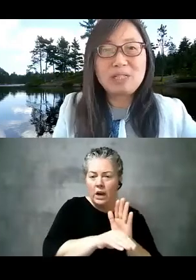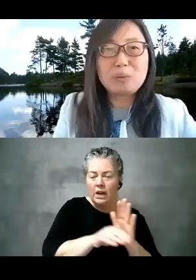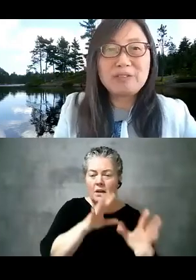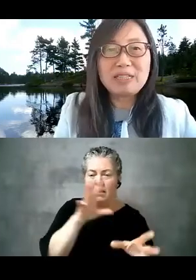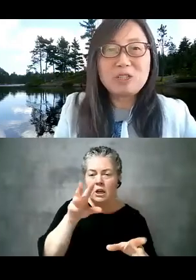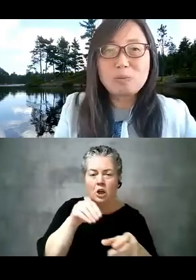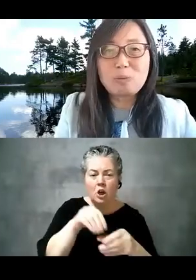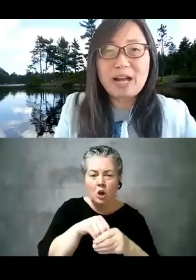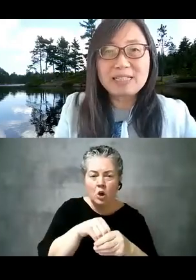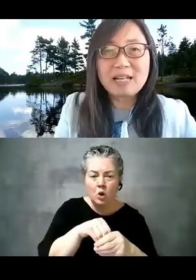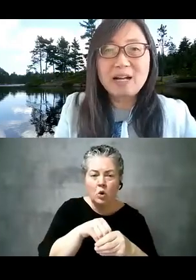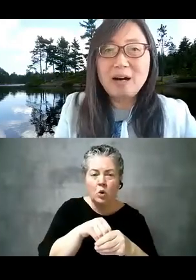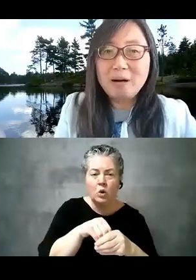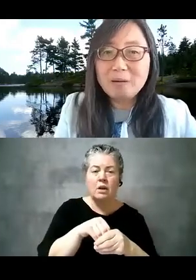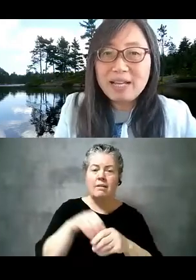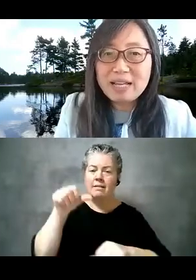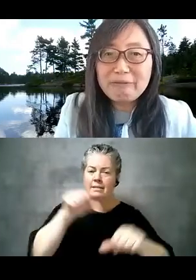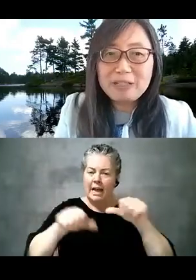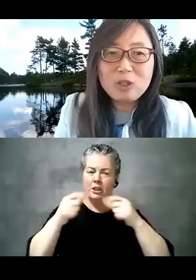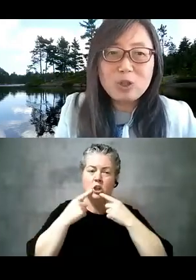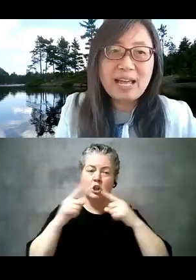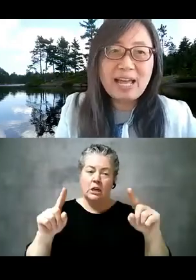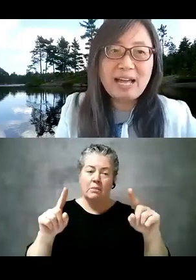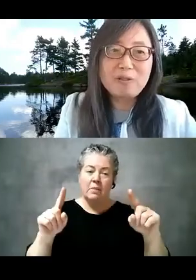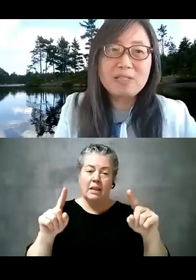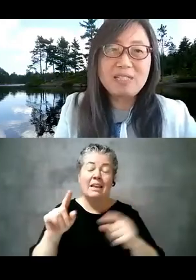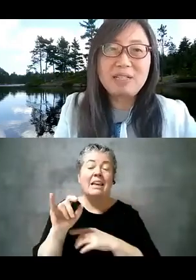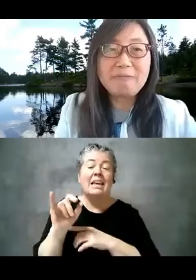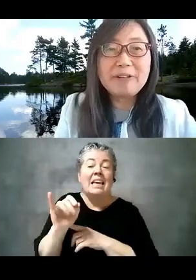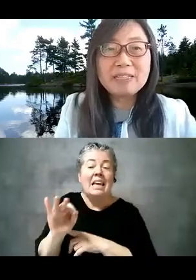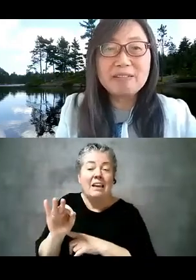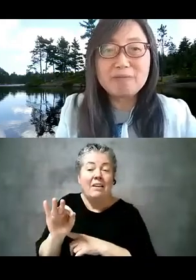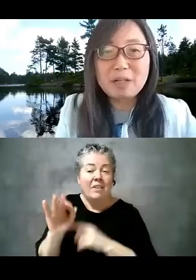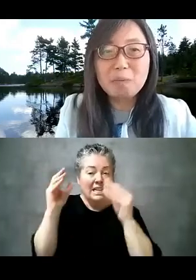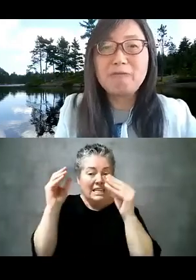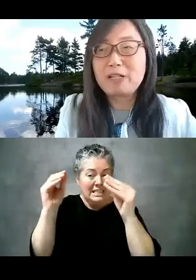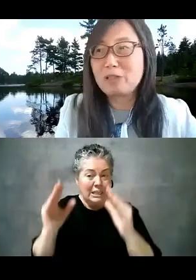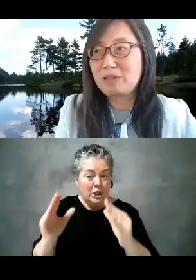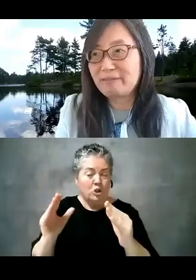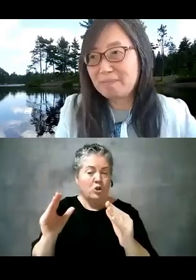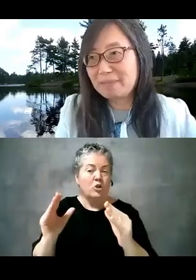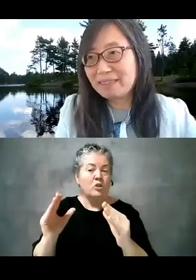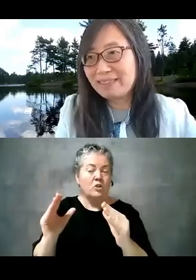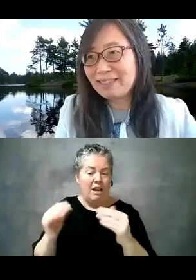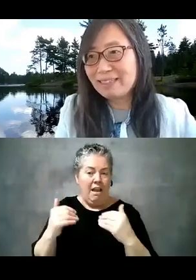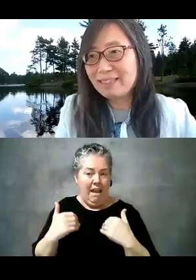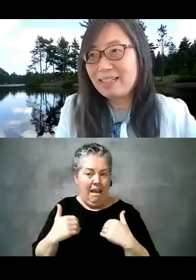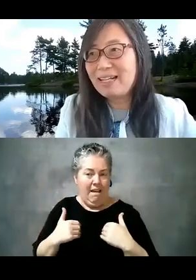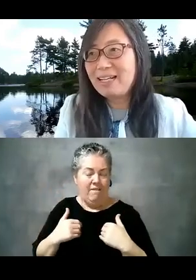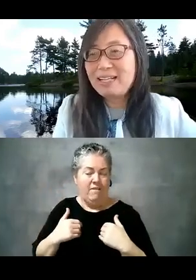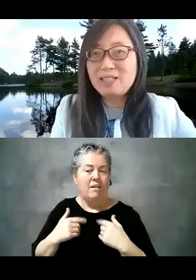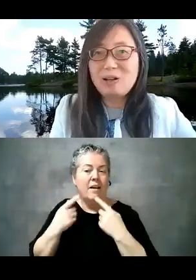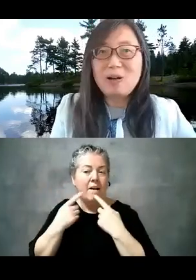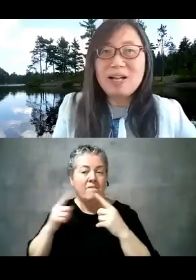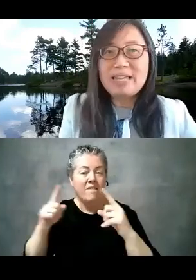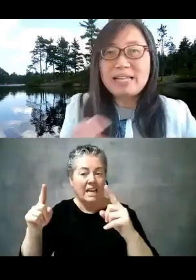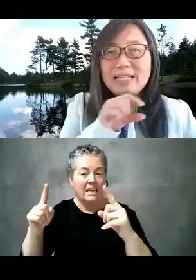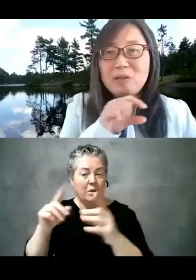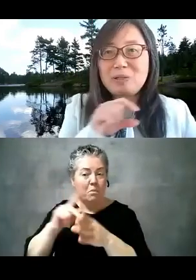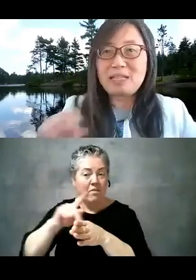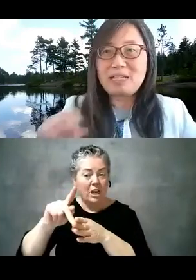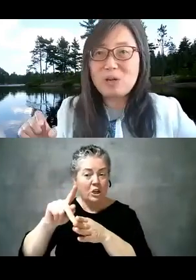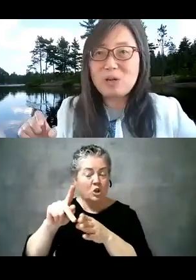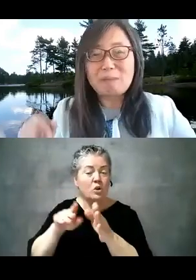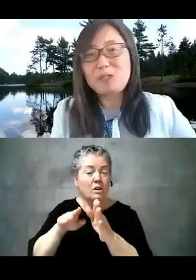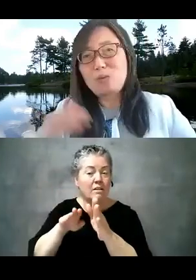through improving teachers' practice only if teachers have received effective professional development? So that's a